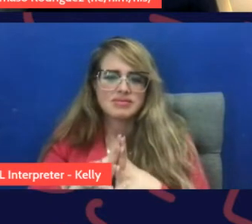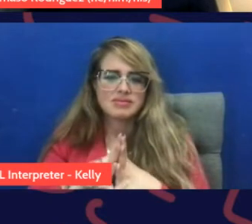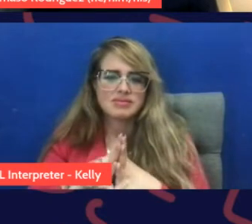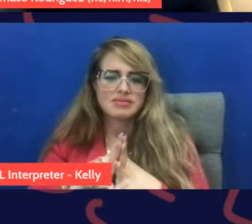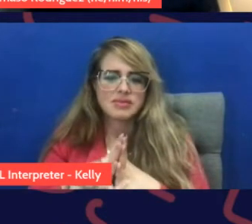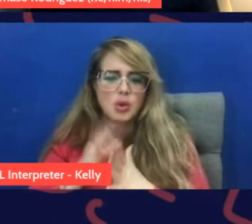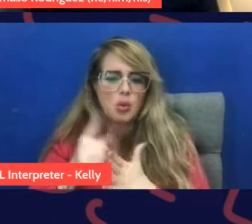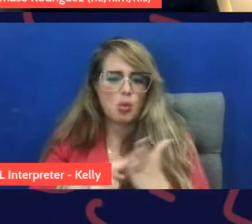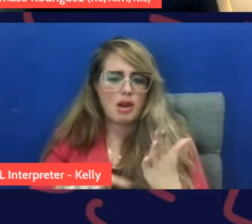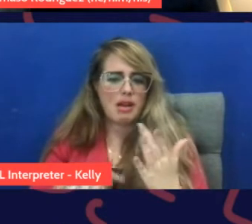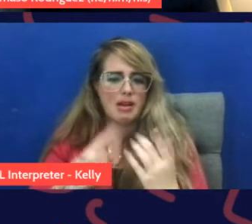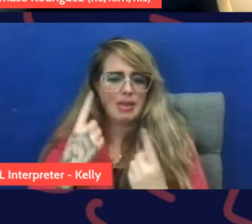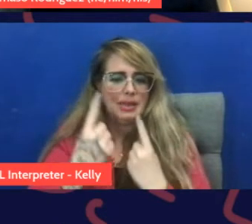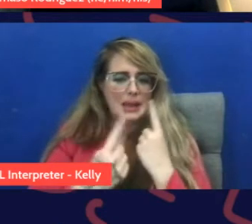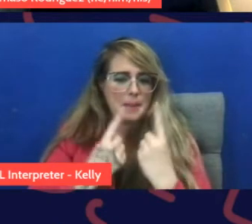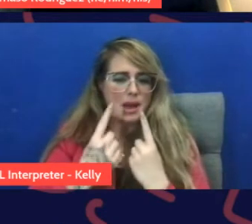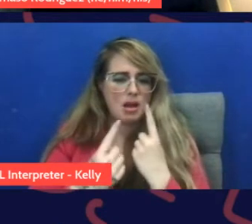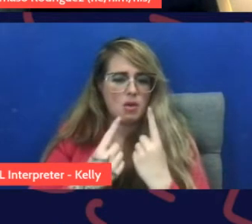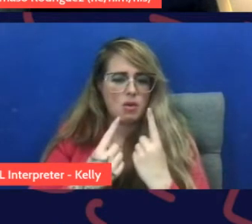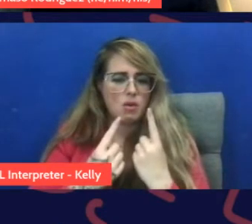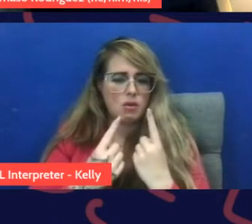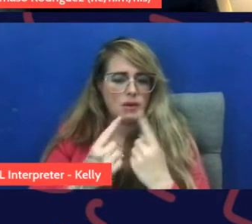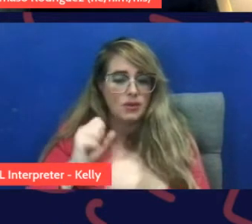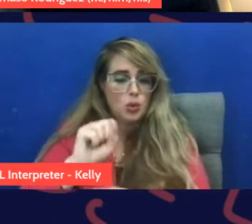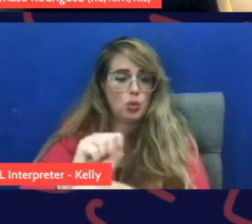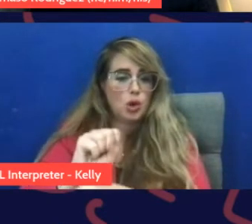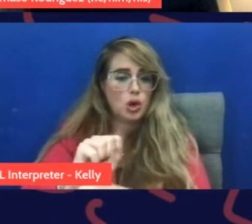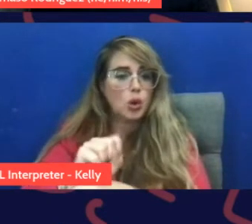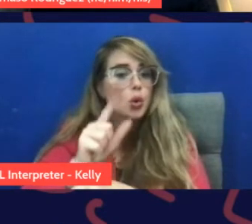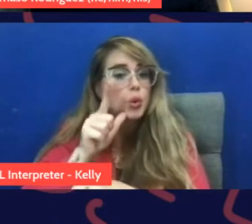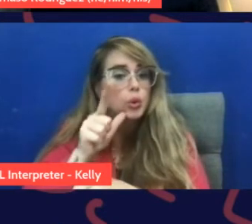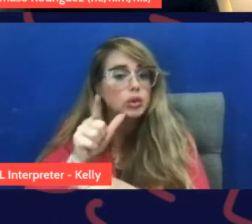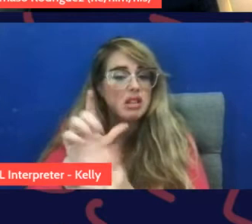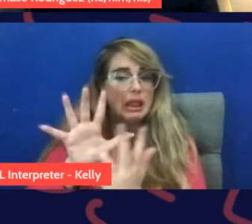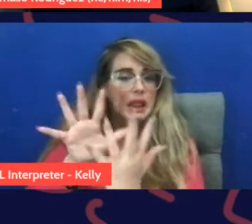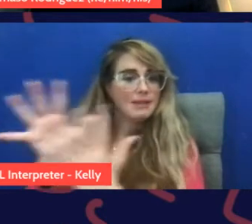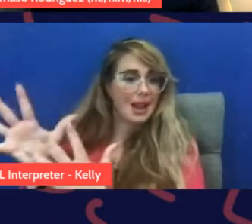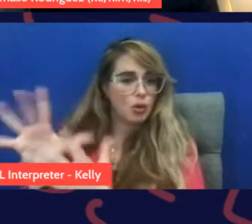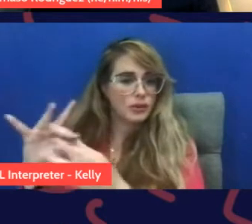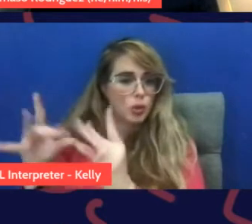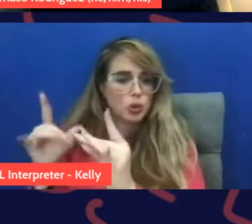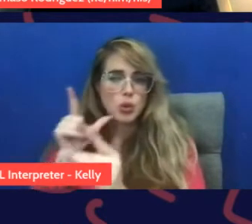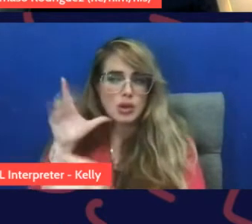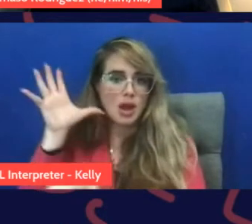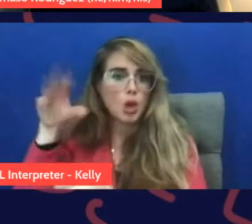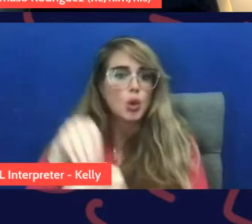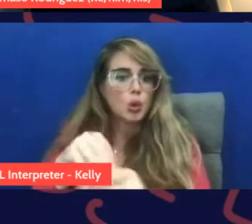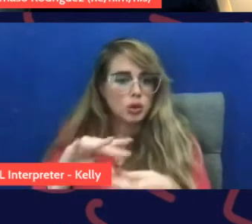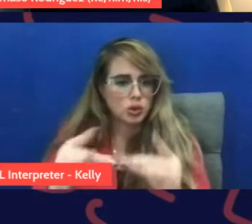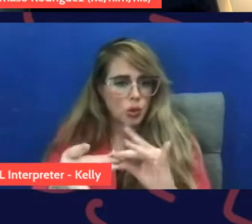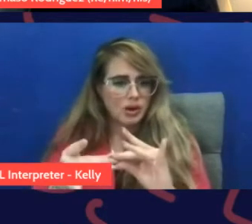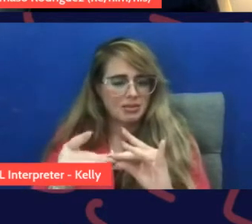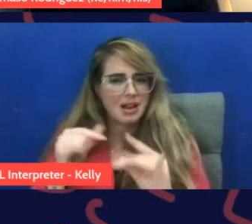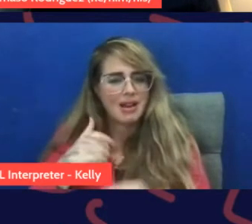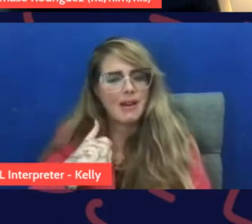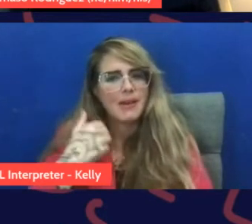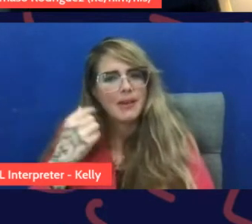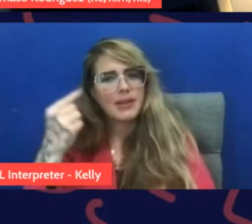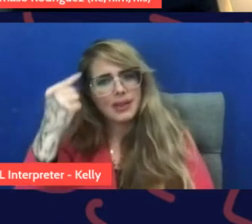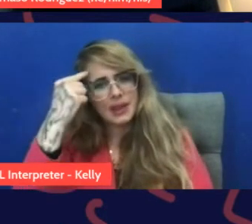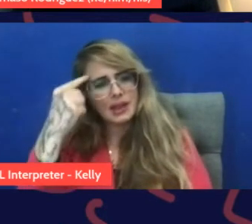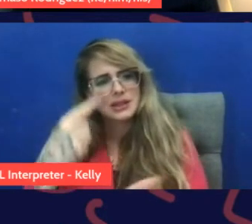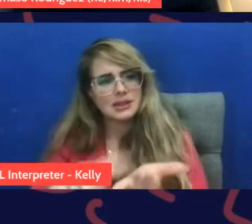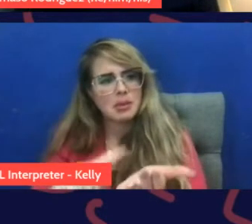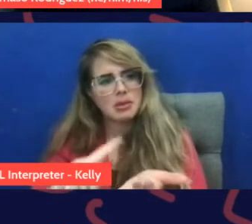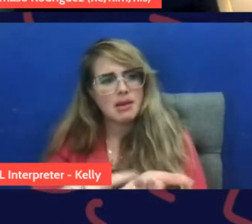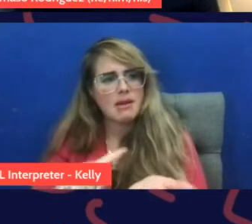when I think about the work of like who is sort of left out of stories, right? I think I